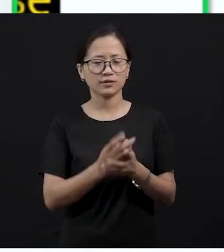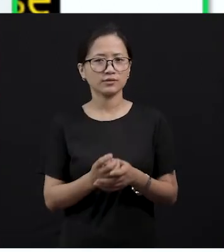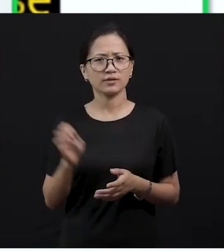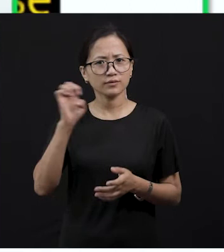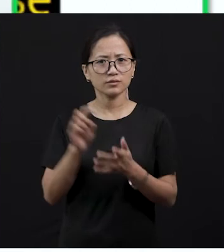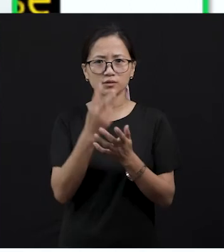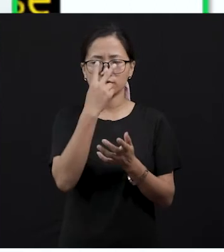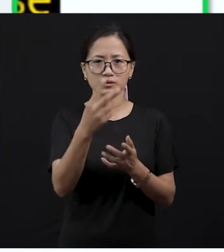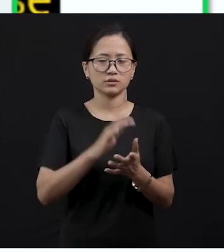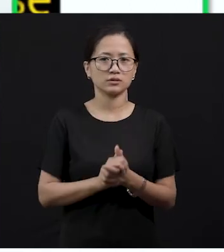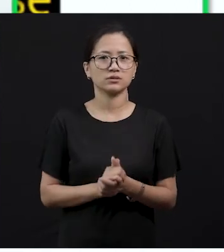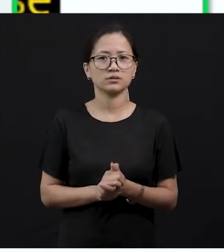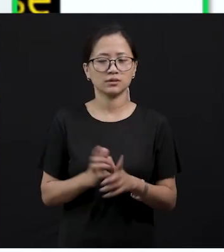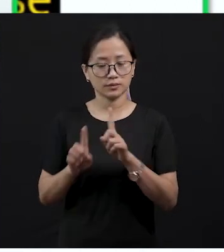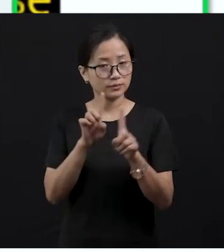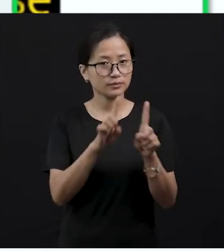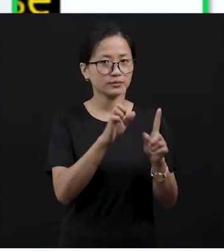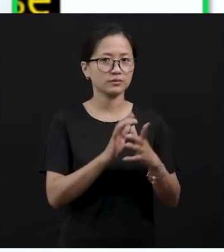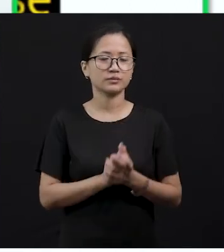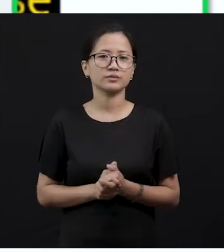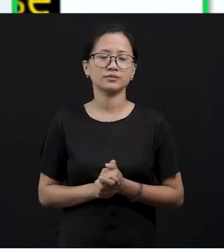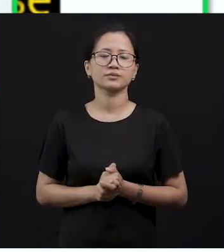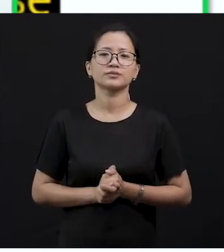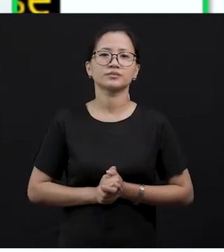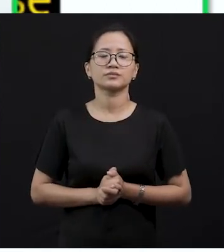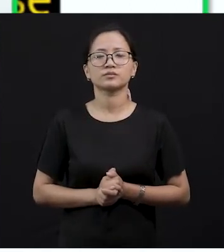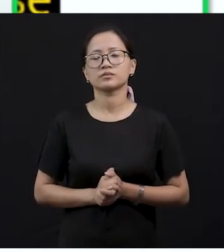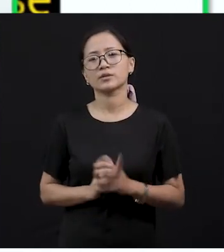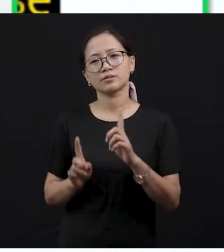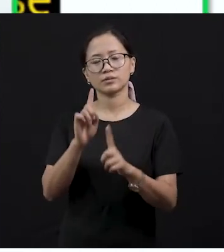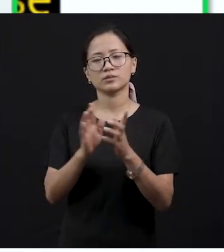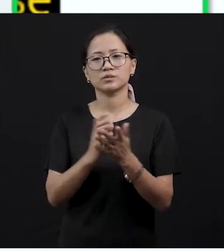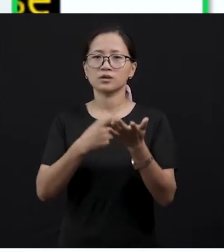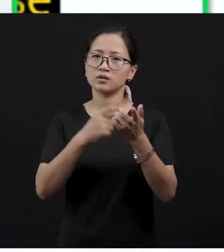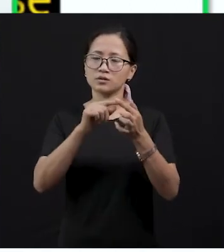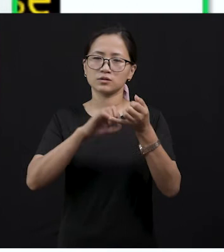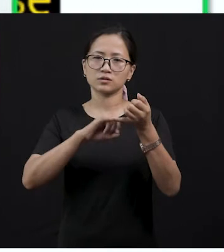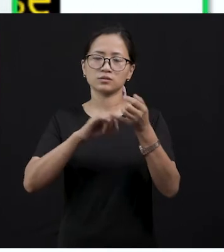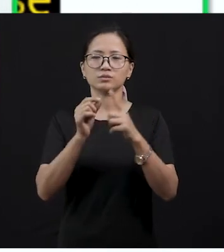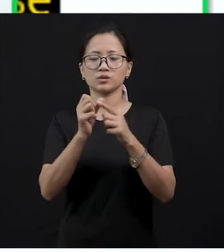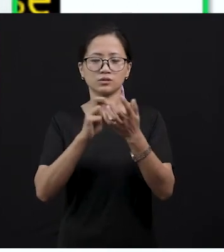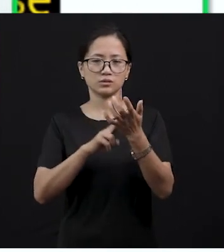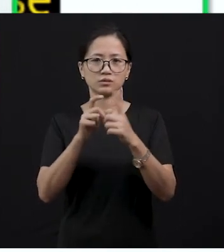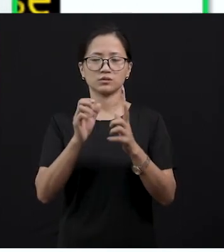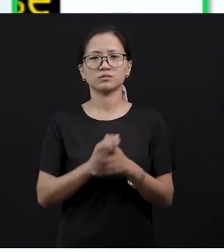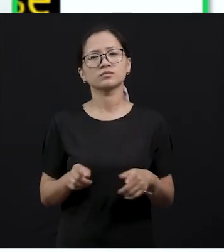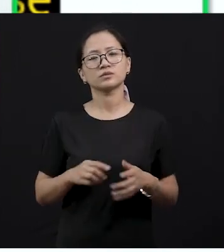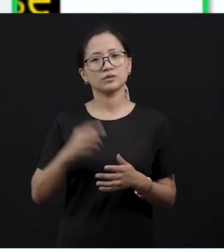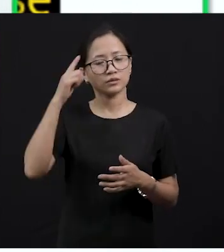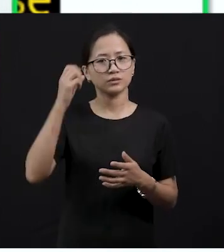your touch. Yes, students? So plants also respond to